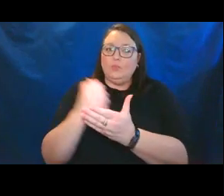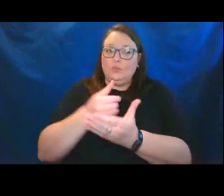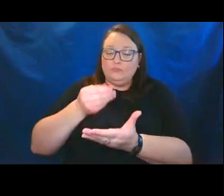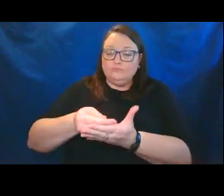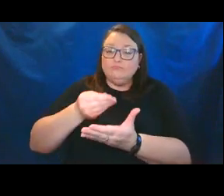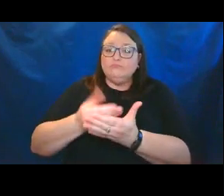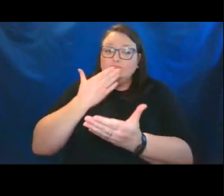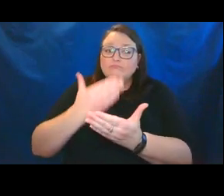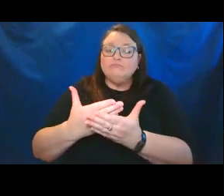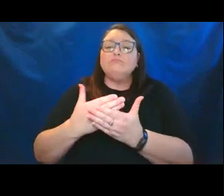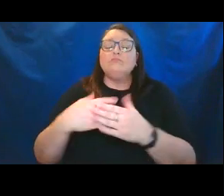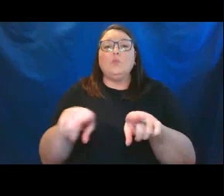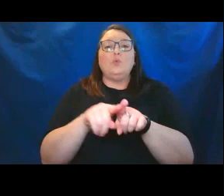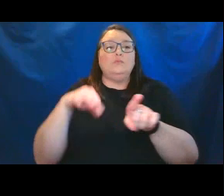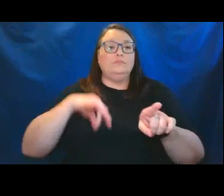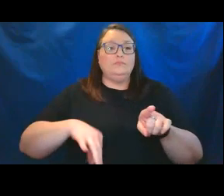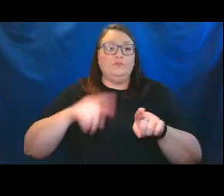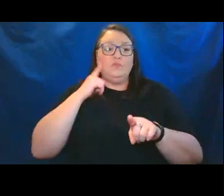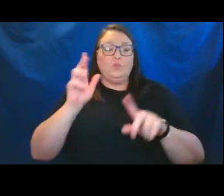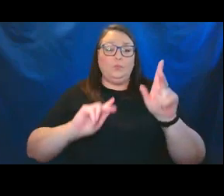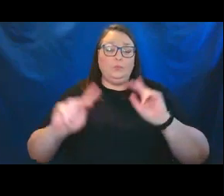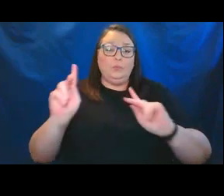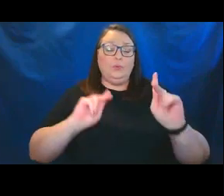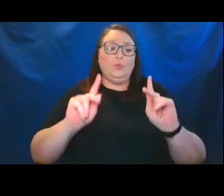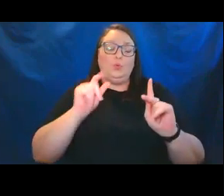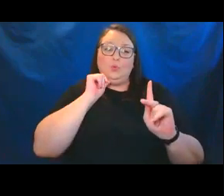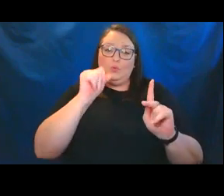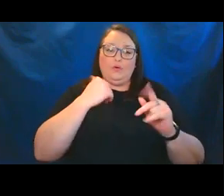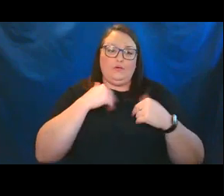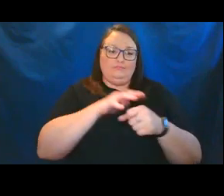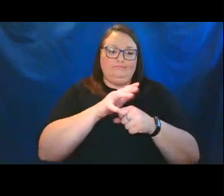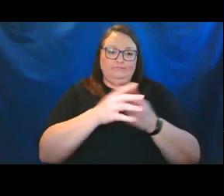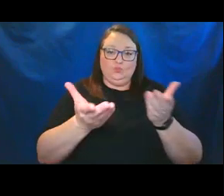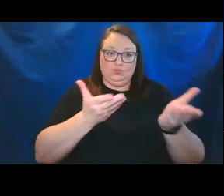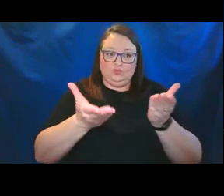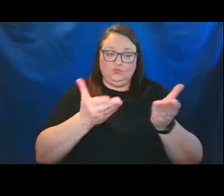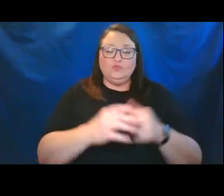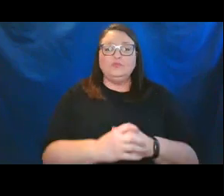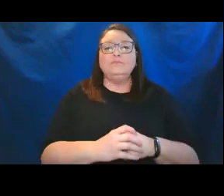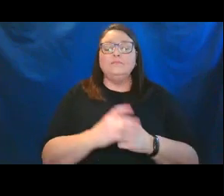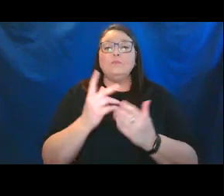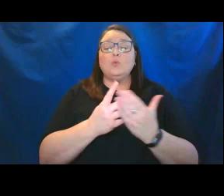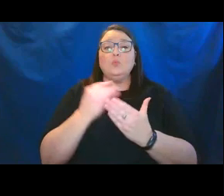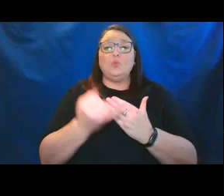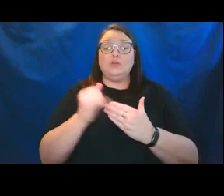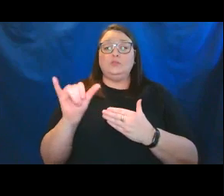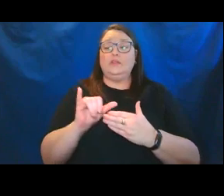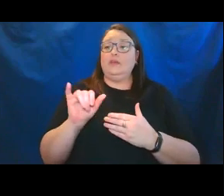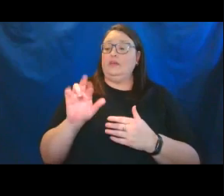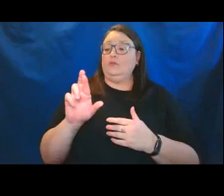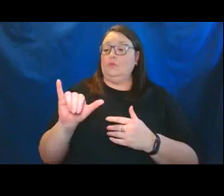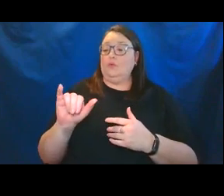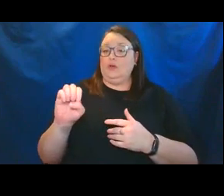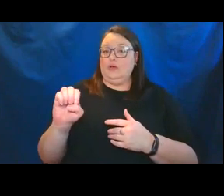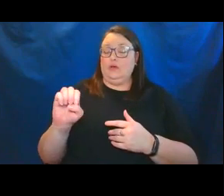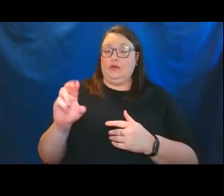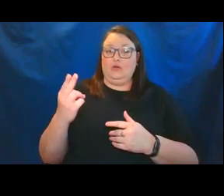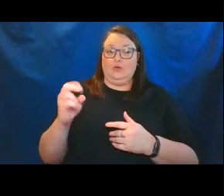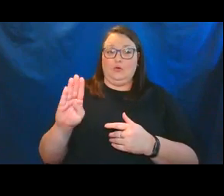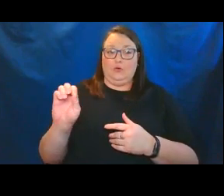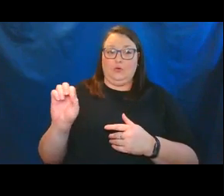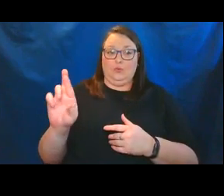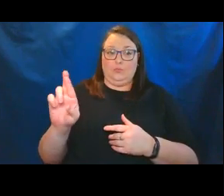and unserved groups. There are projects like upsizing culverts in Rye Harbor, New Hampshire, which will improve fish passage,